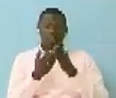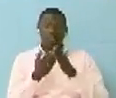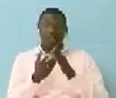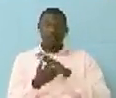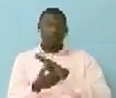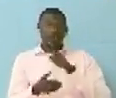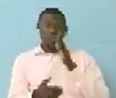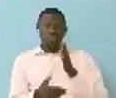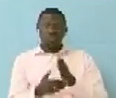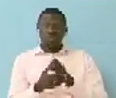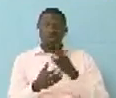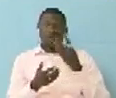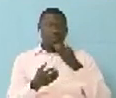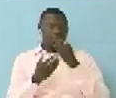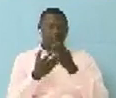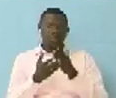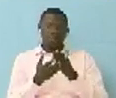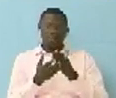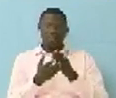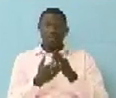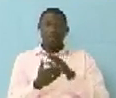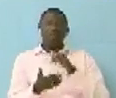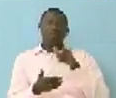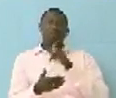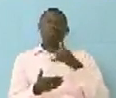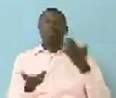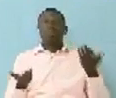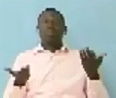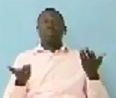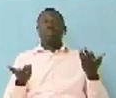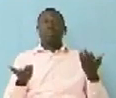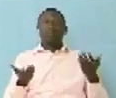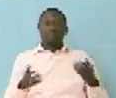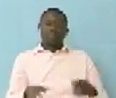one will stand? So we